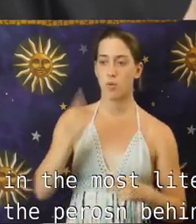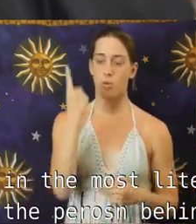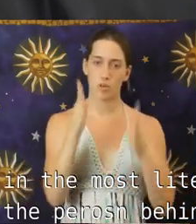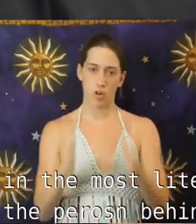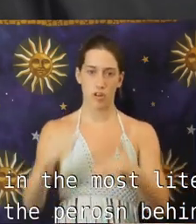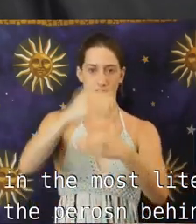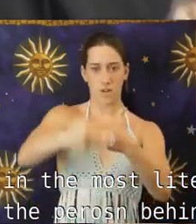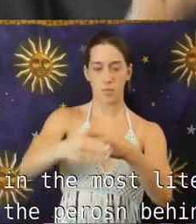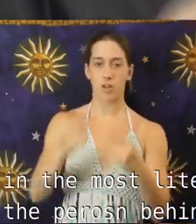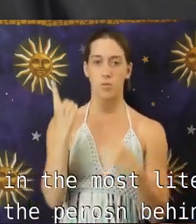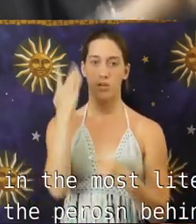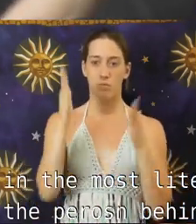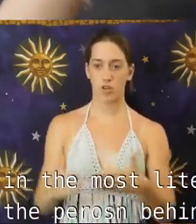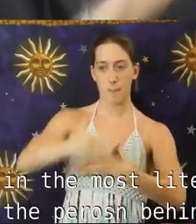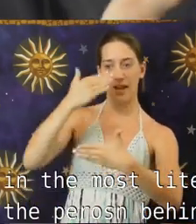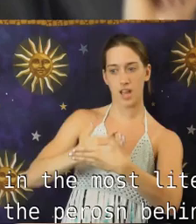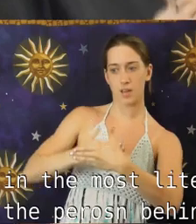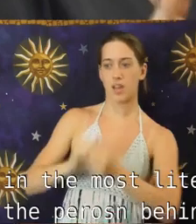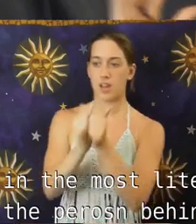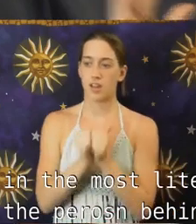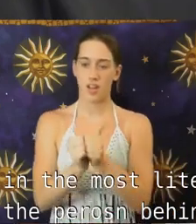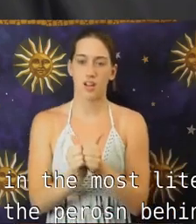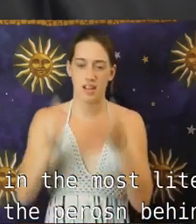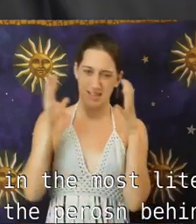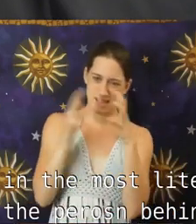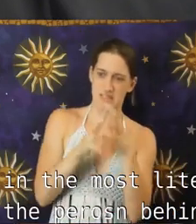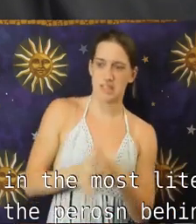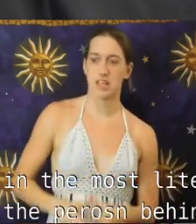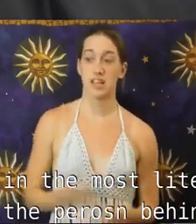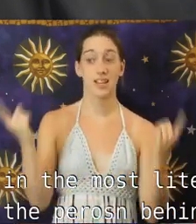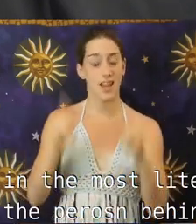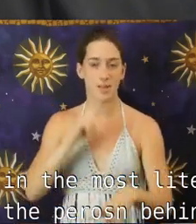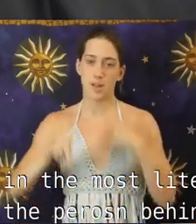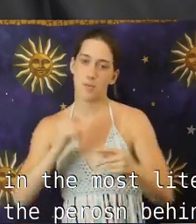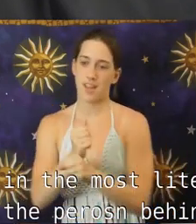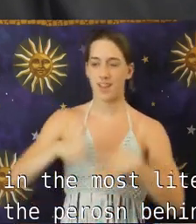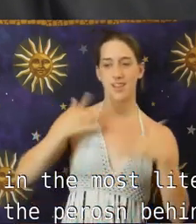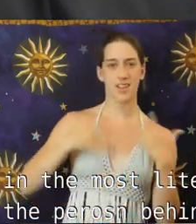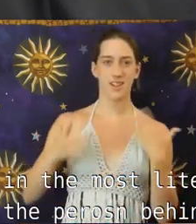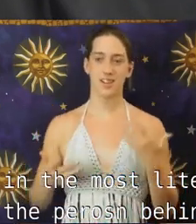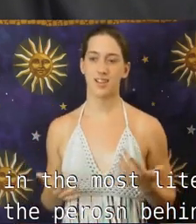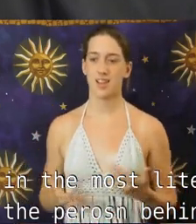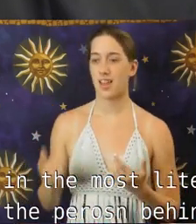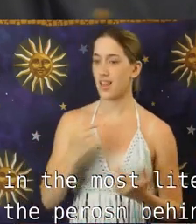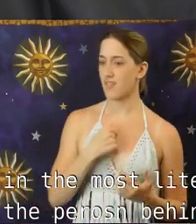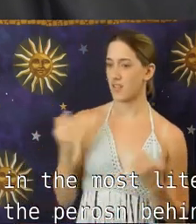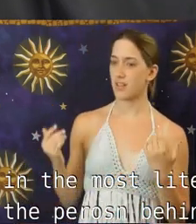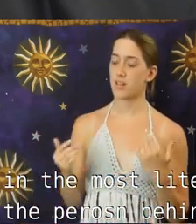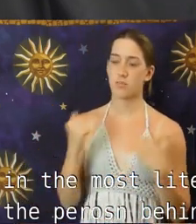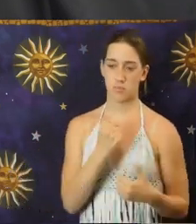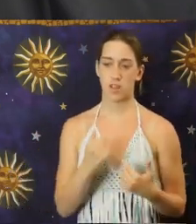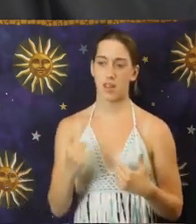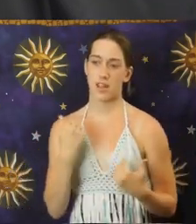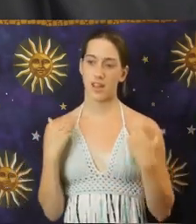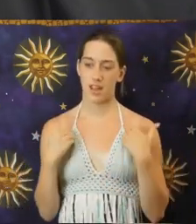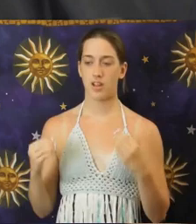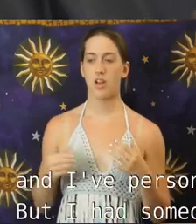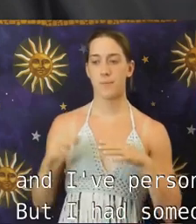literal way between, like, one person in front of me, one person behind me, together. It happens. People get